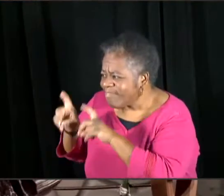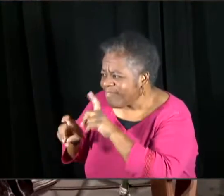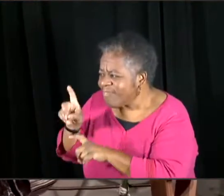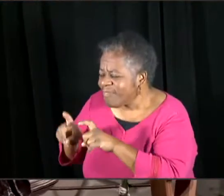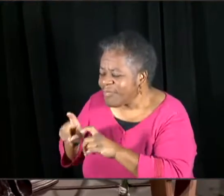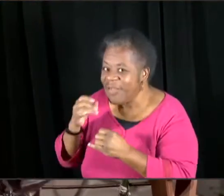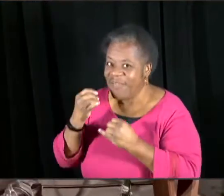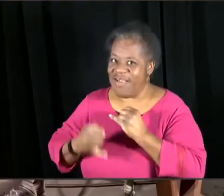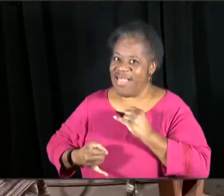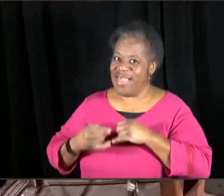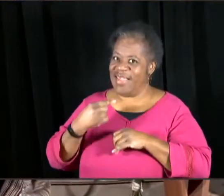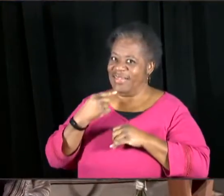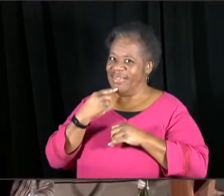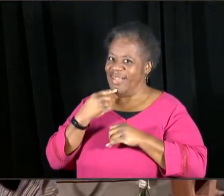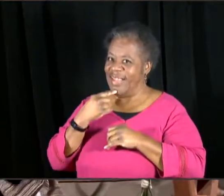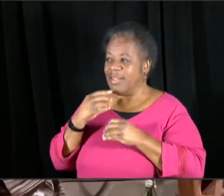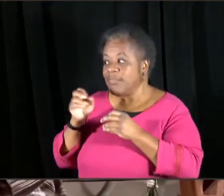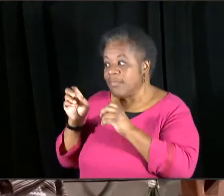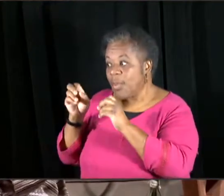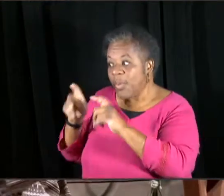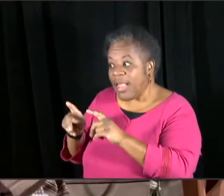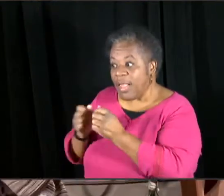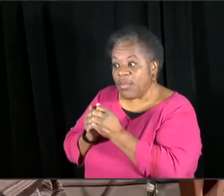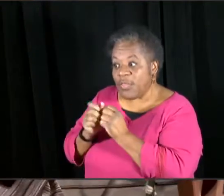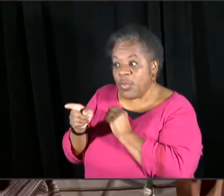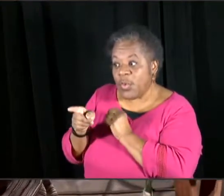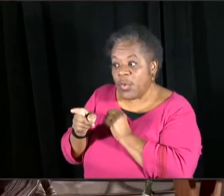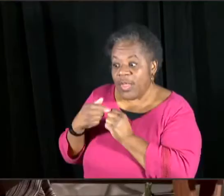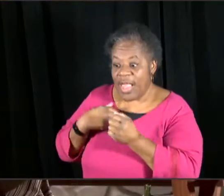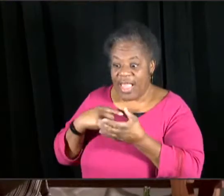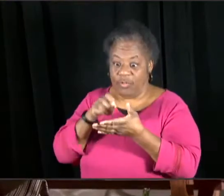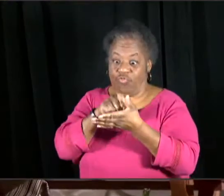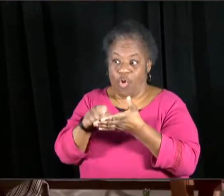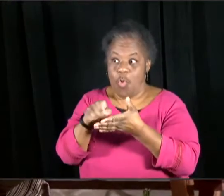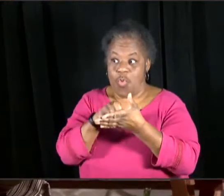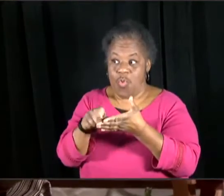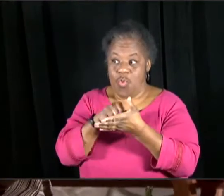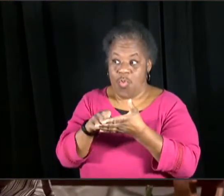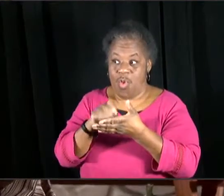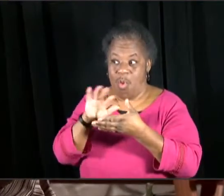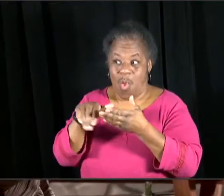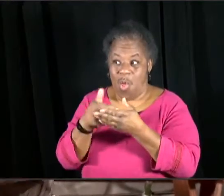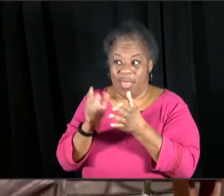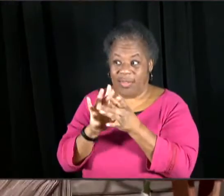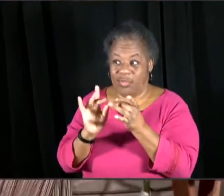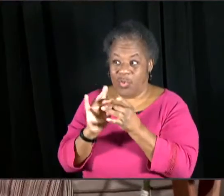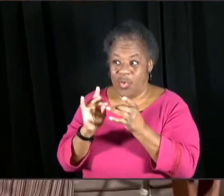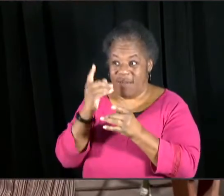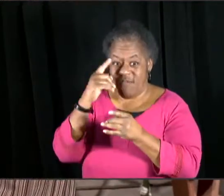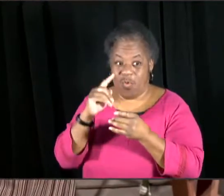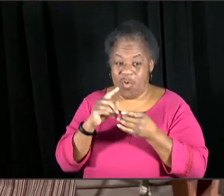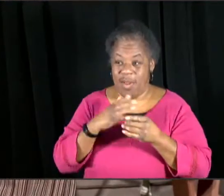Finally, I said, "Would it be okay if I wrote all this down for a friend?"